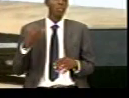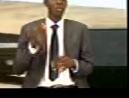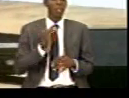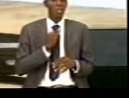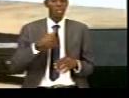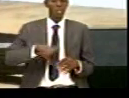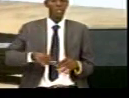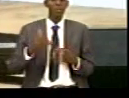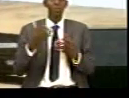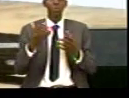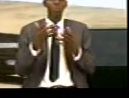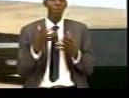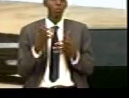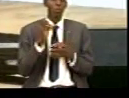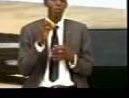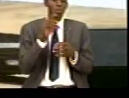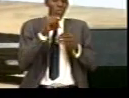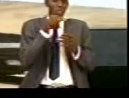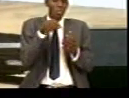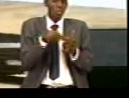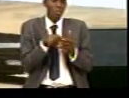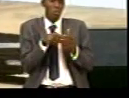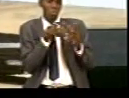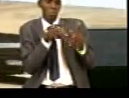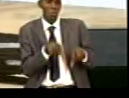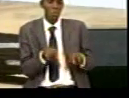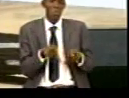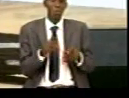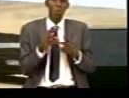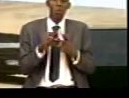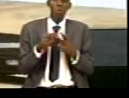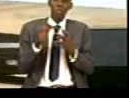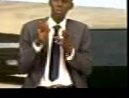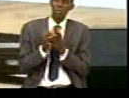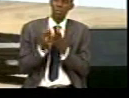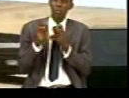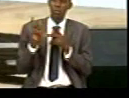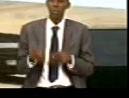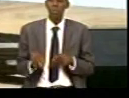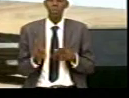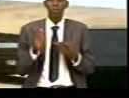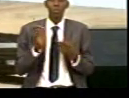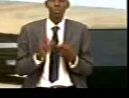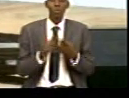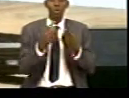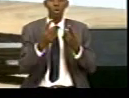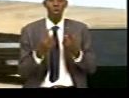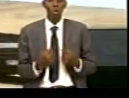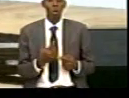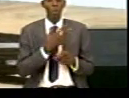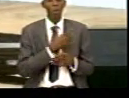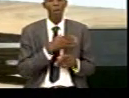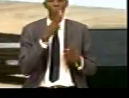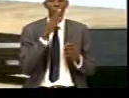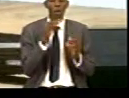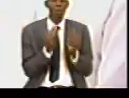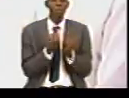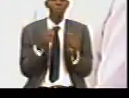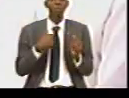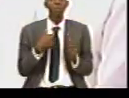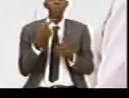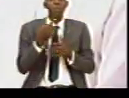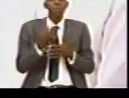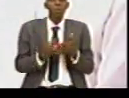want so and so. I still want such and such to come and be with me. What